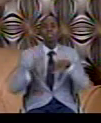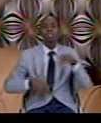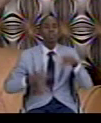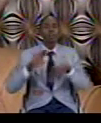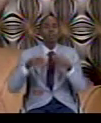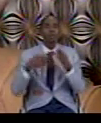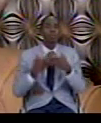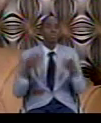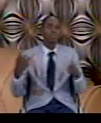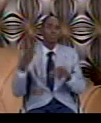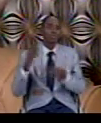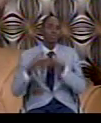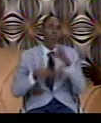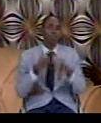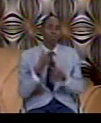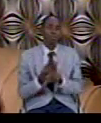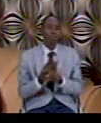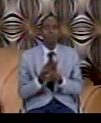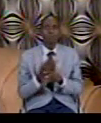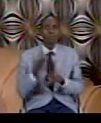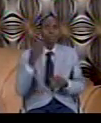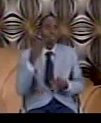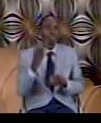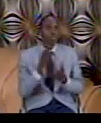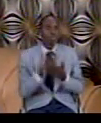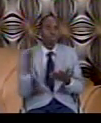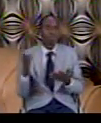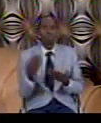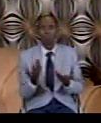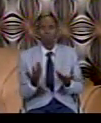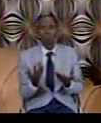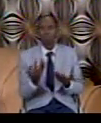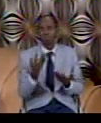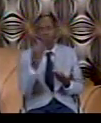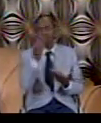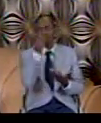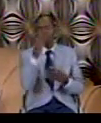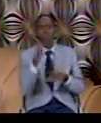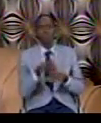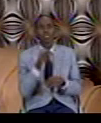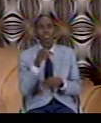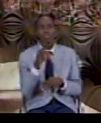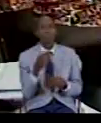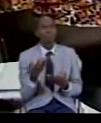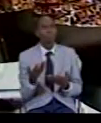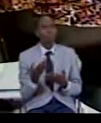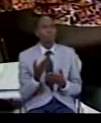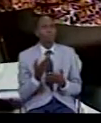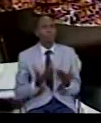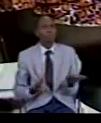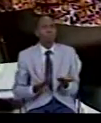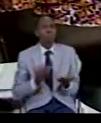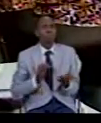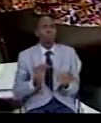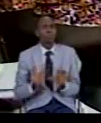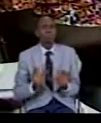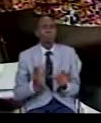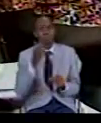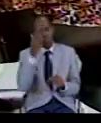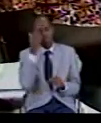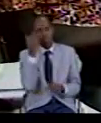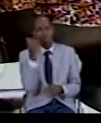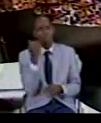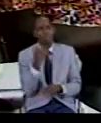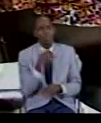people cannot bear the frowns of men. Somebody frowns at them. And, you know, they say, what am I going to do now? Because